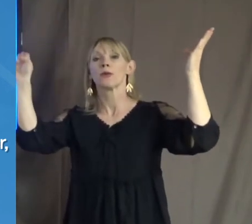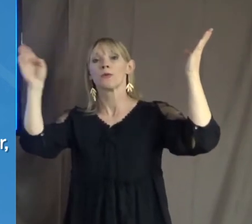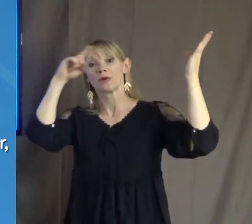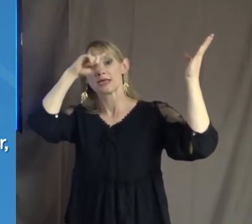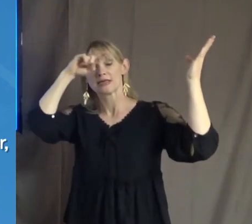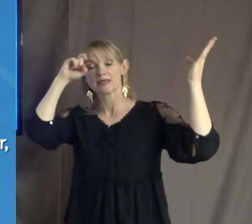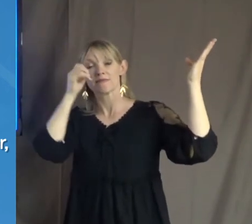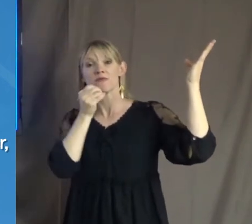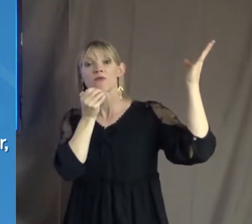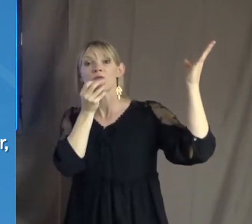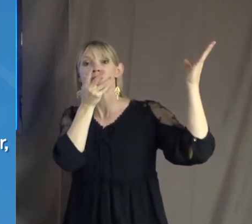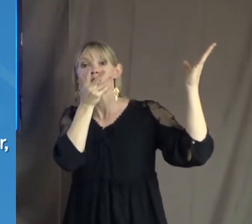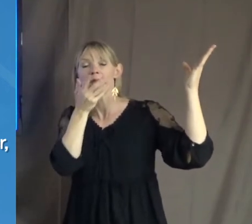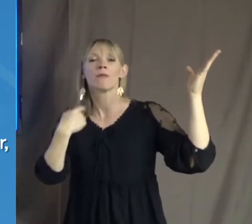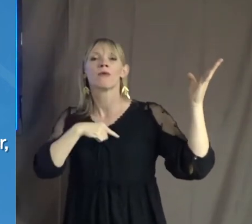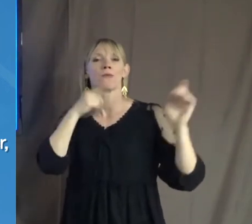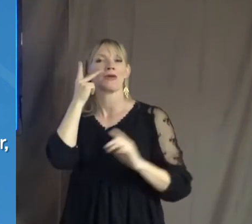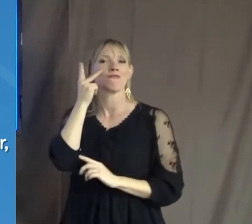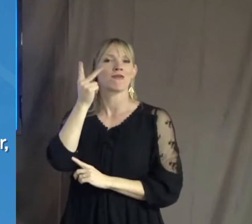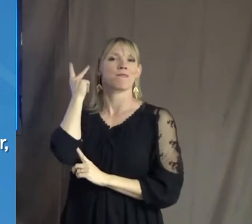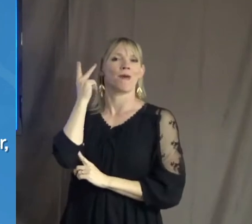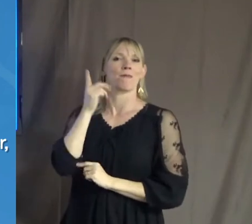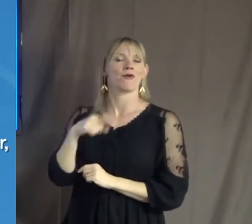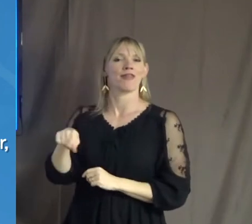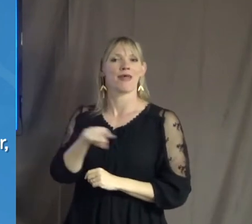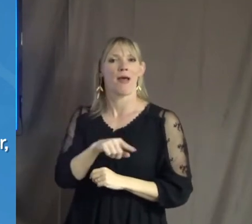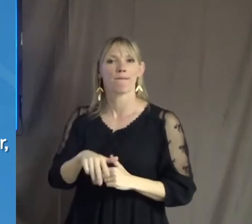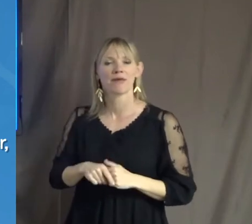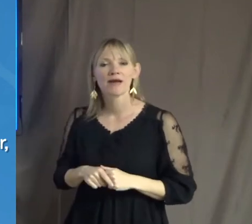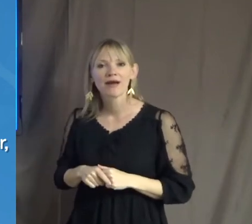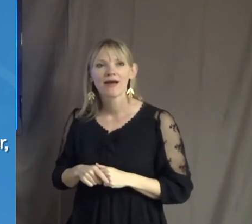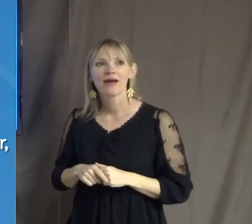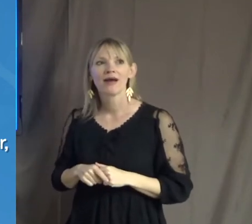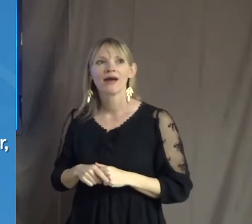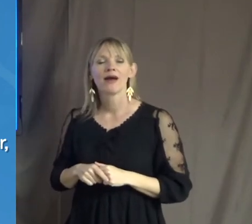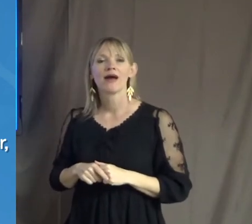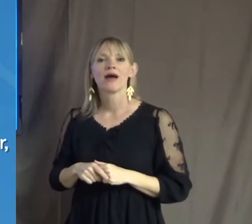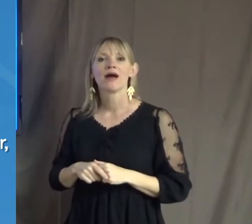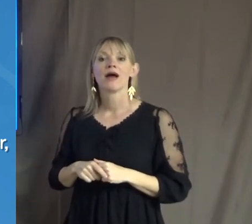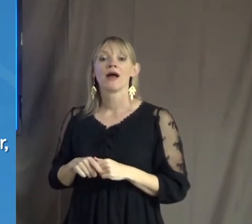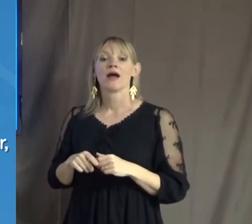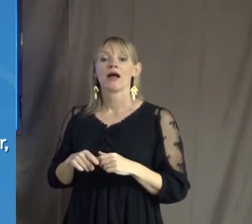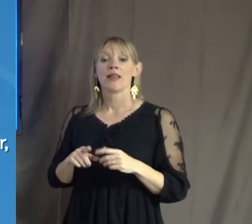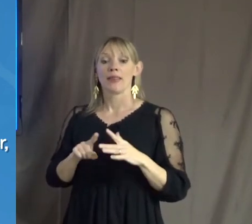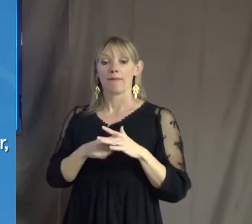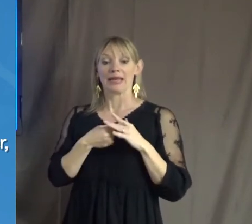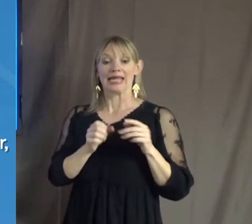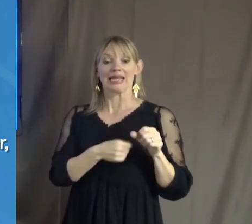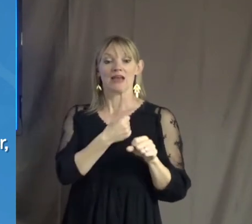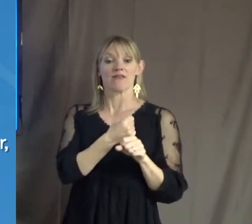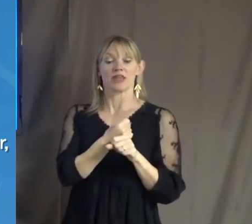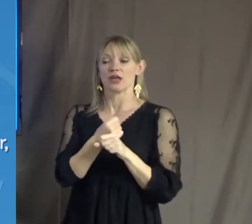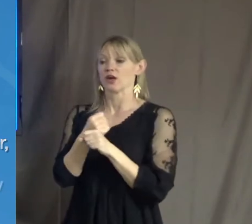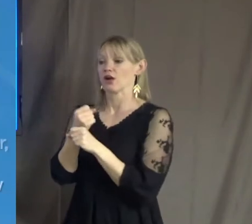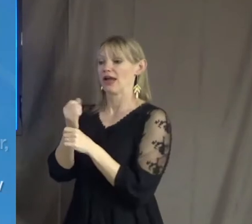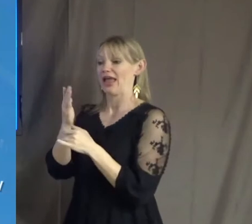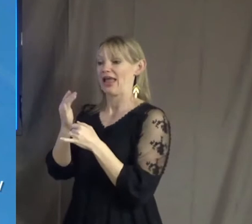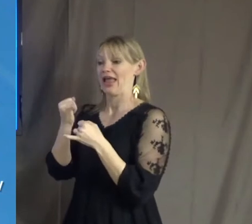summer, we remember them. In the beginning of the year and when it ends, we remember